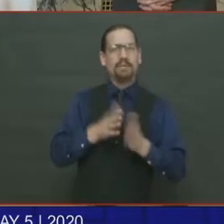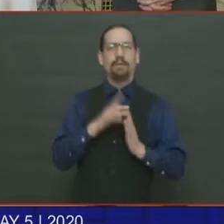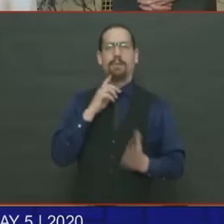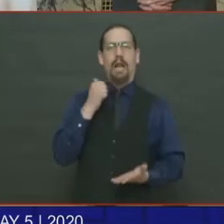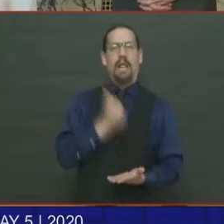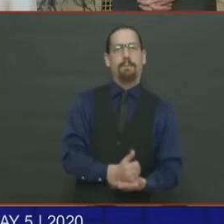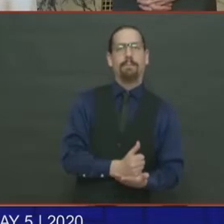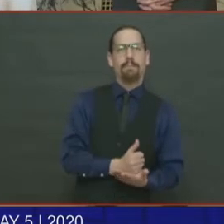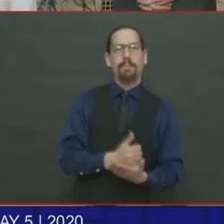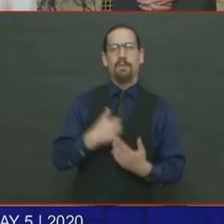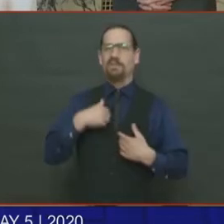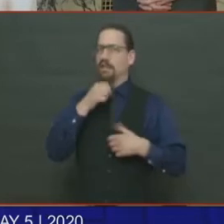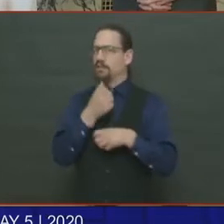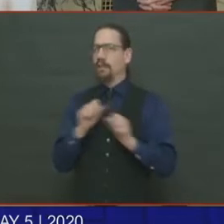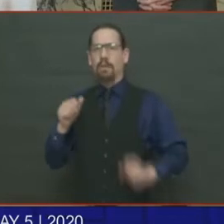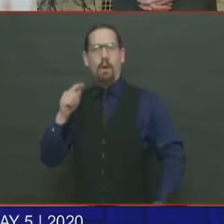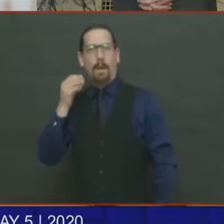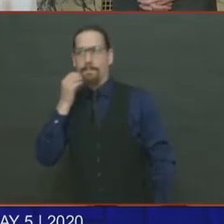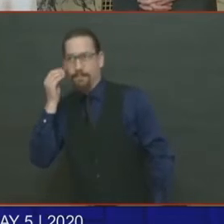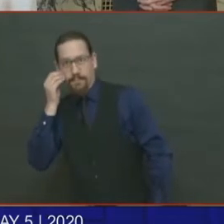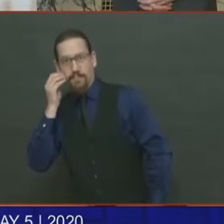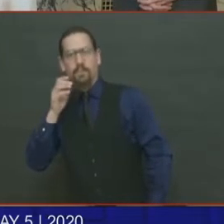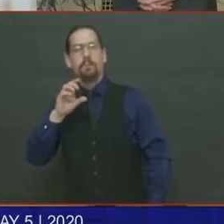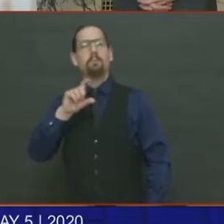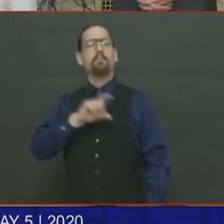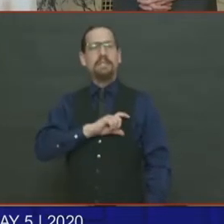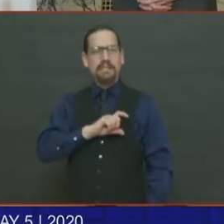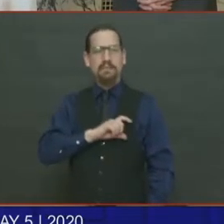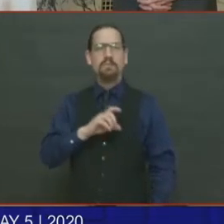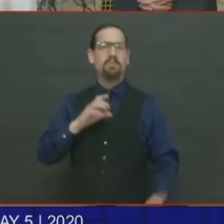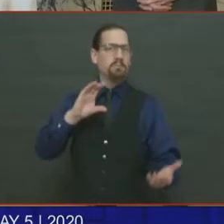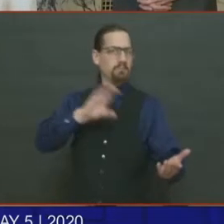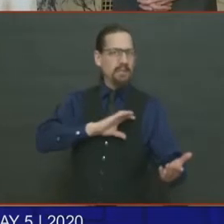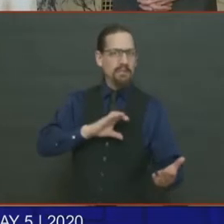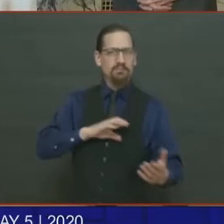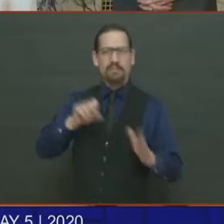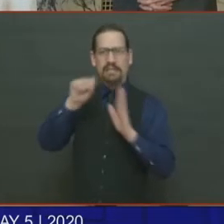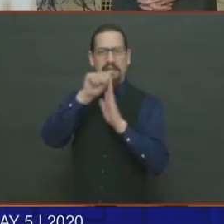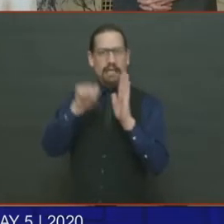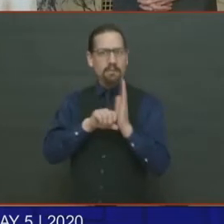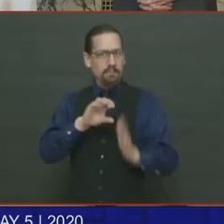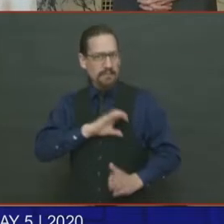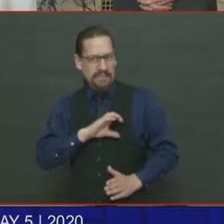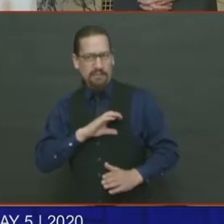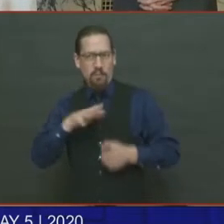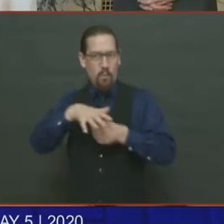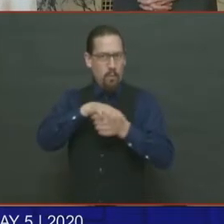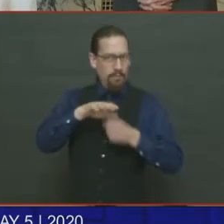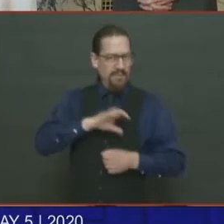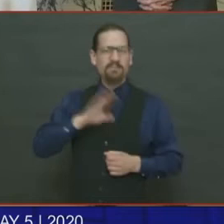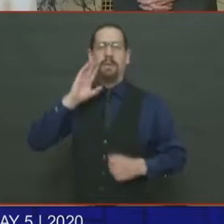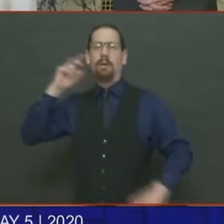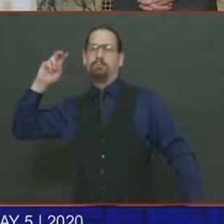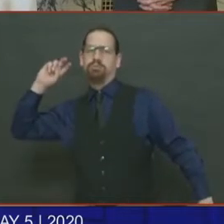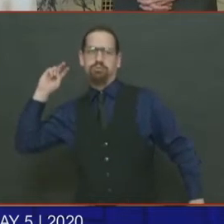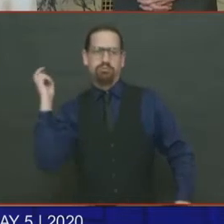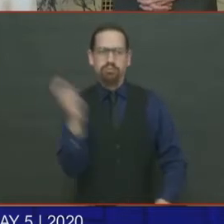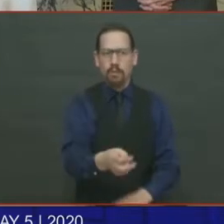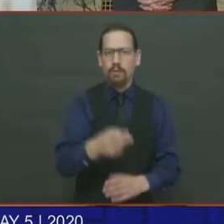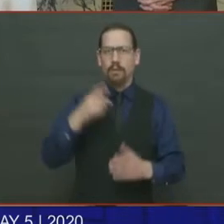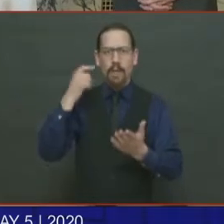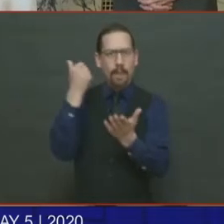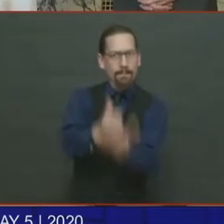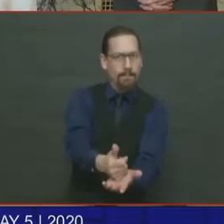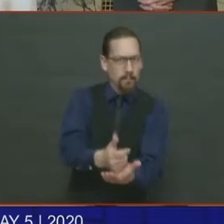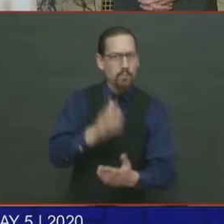home. In the days ahead, we're going to continue to ensure there's a strong safety net in place for Rhode Islanders that's easy